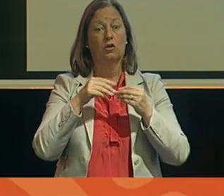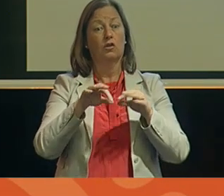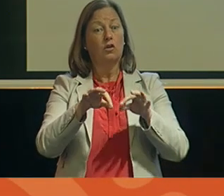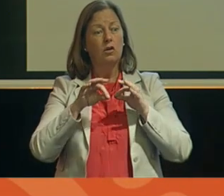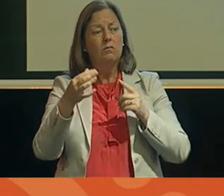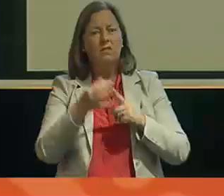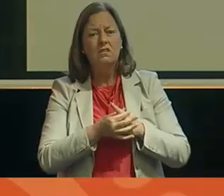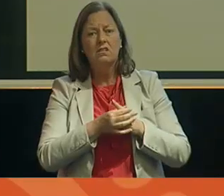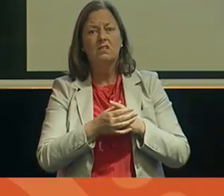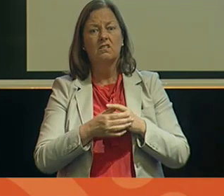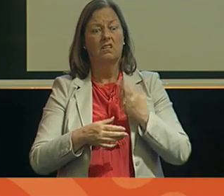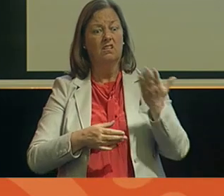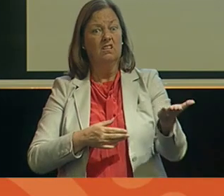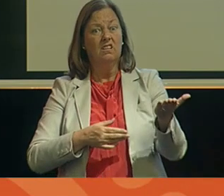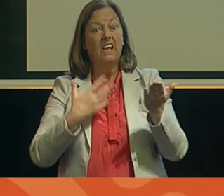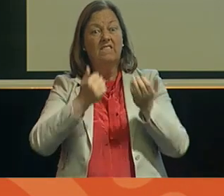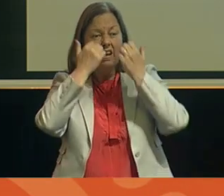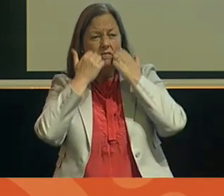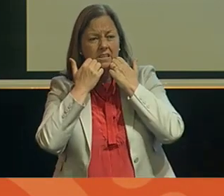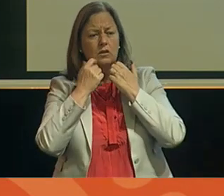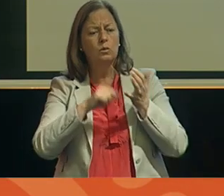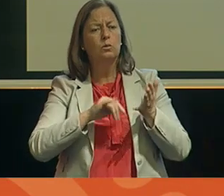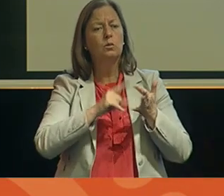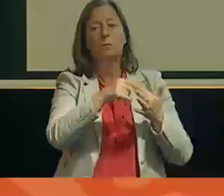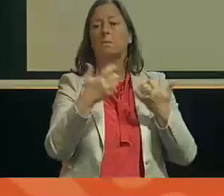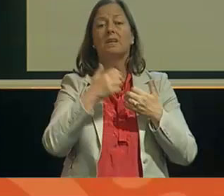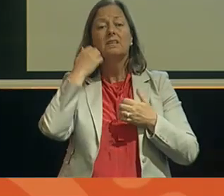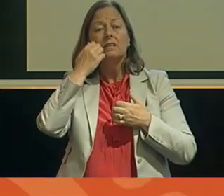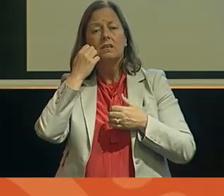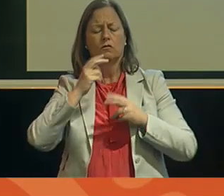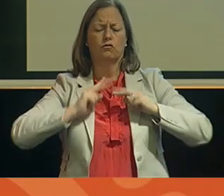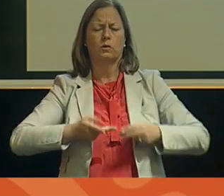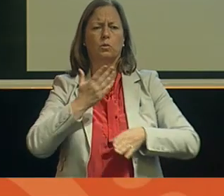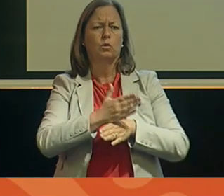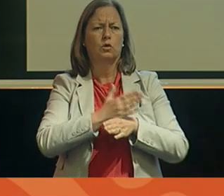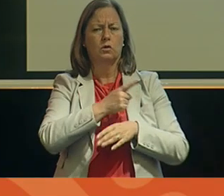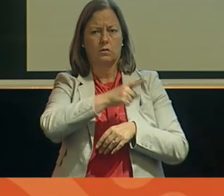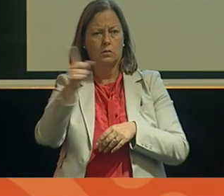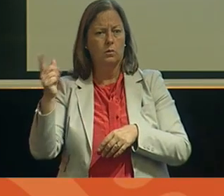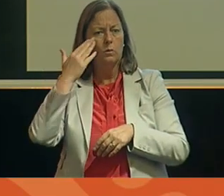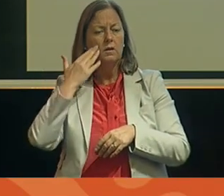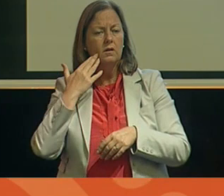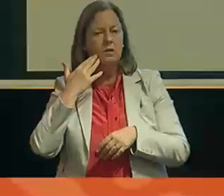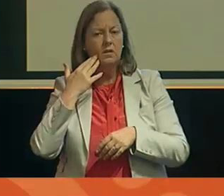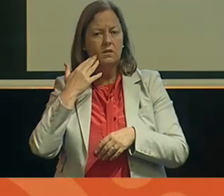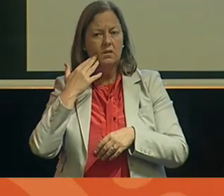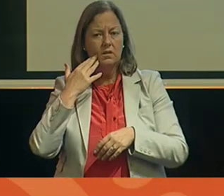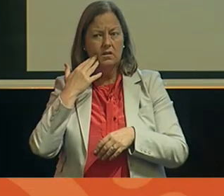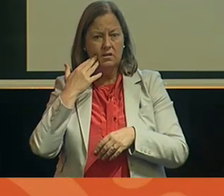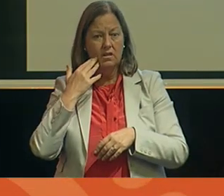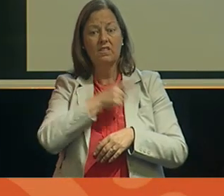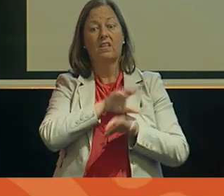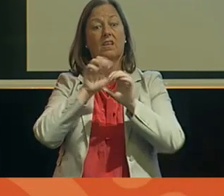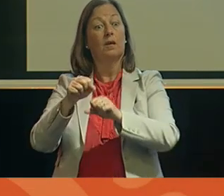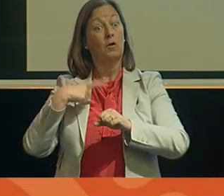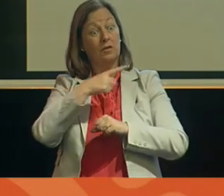used as an evidence. And most sex workers, transgender sex workers, are being held not because of being a